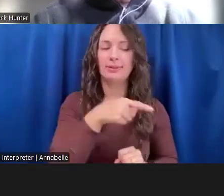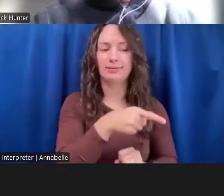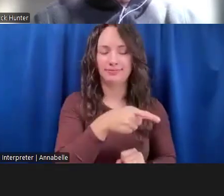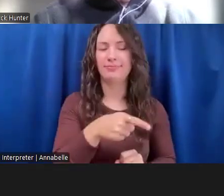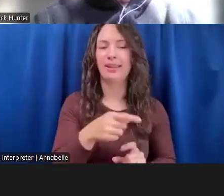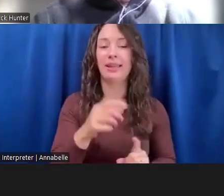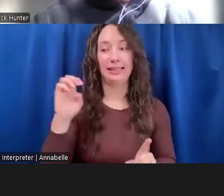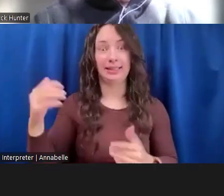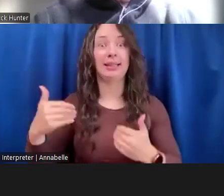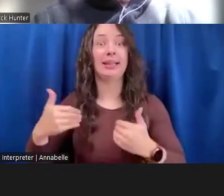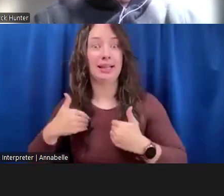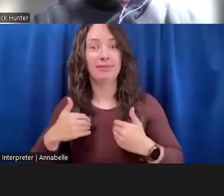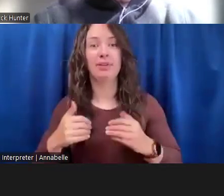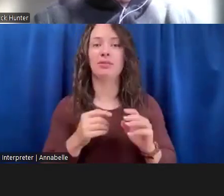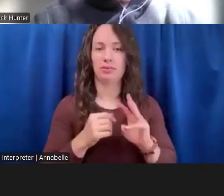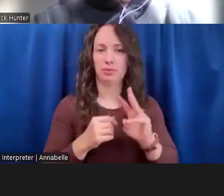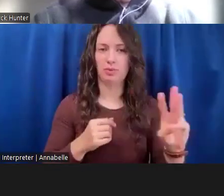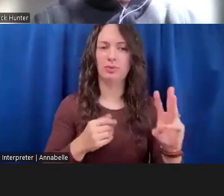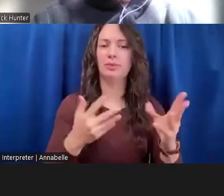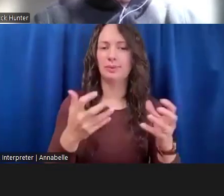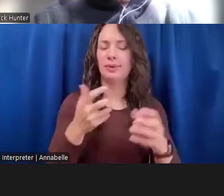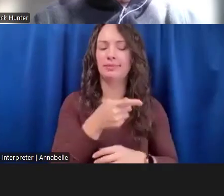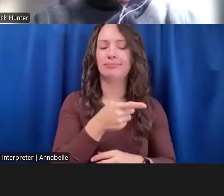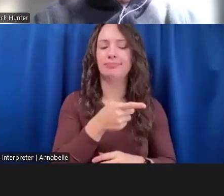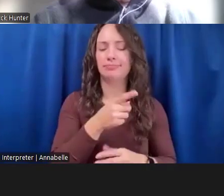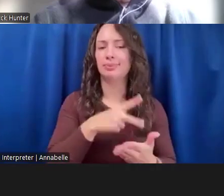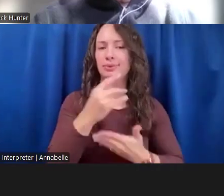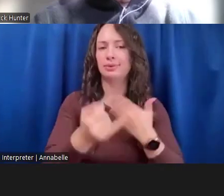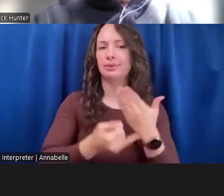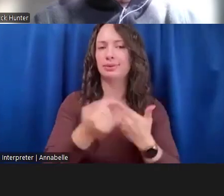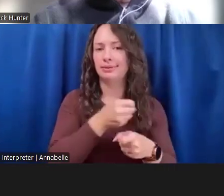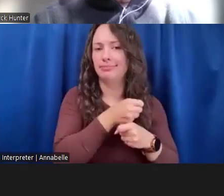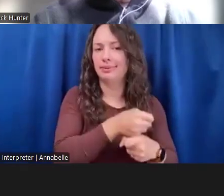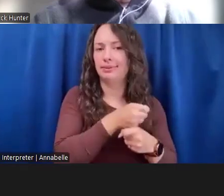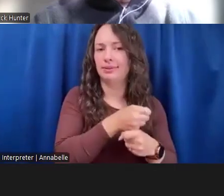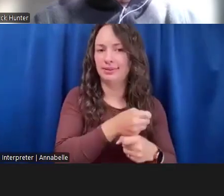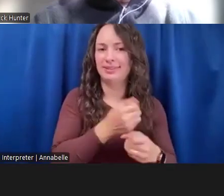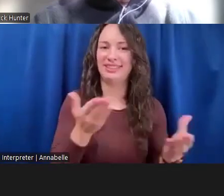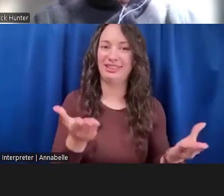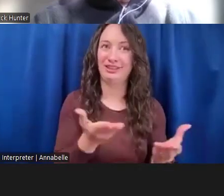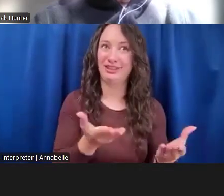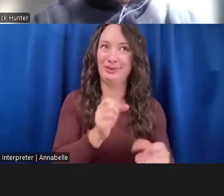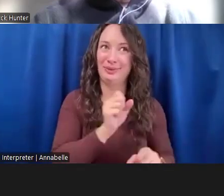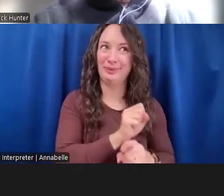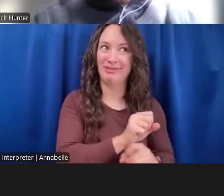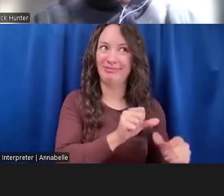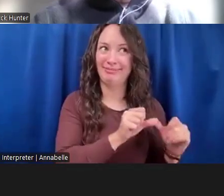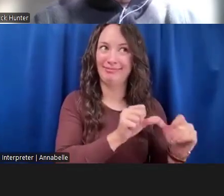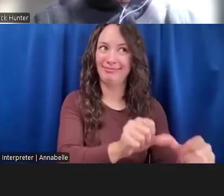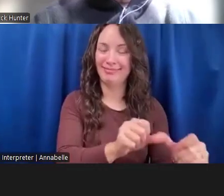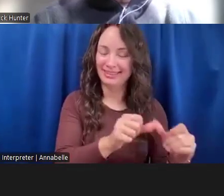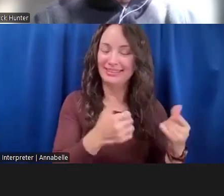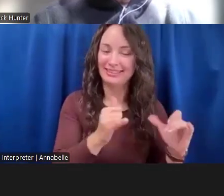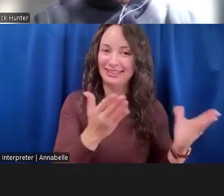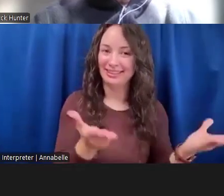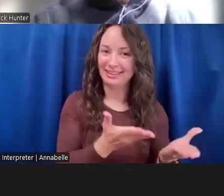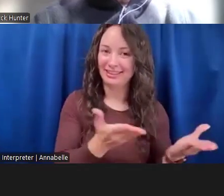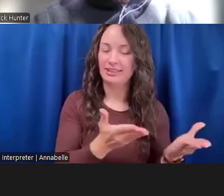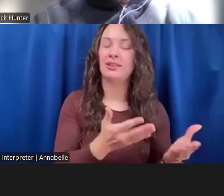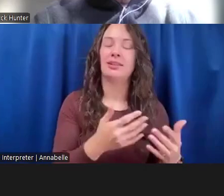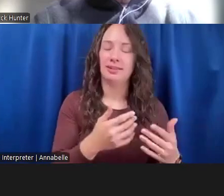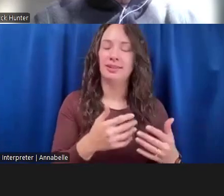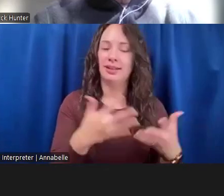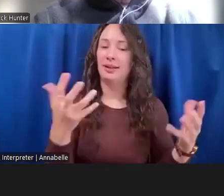to start doing this year with my colleagues in the West, those of us who are still here. It's a big undertaking, but